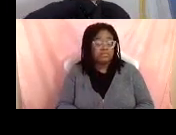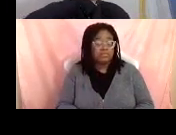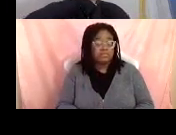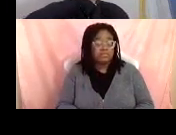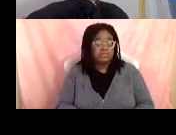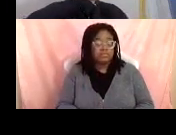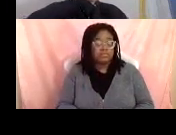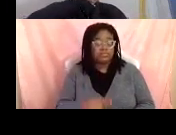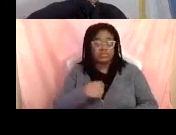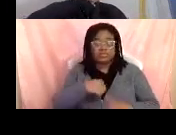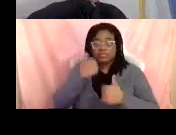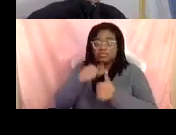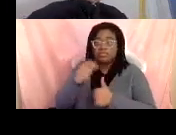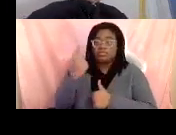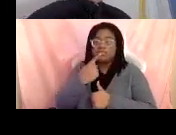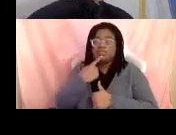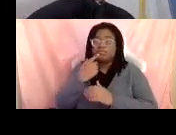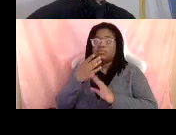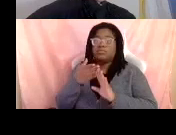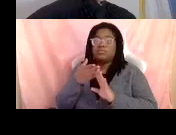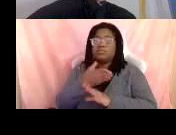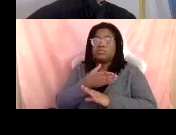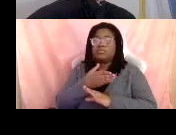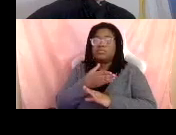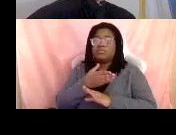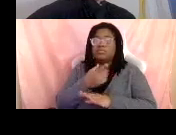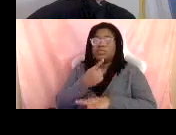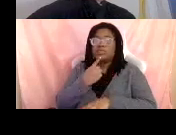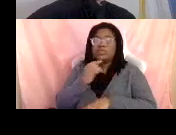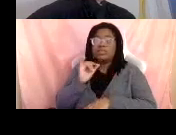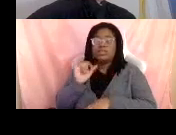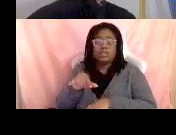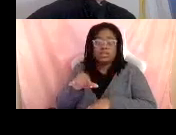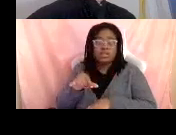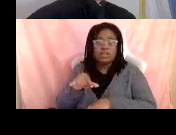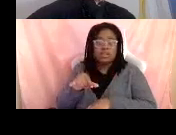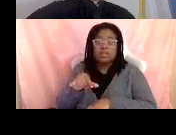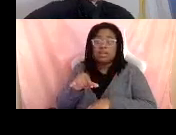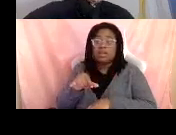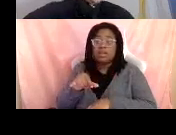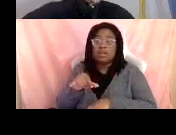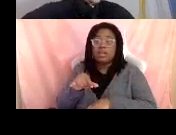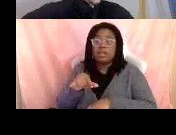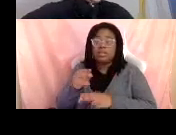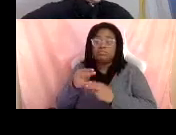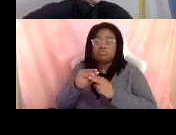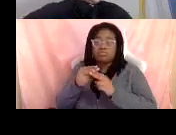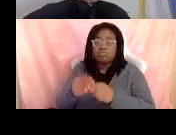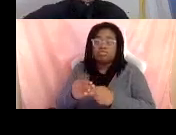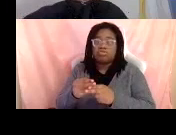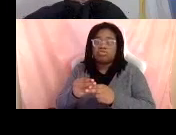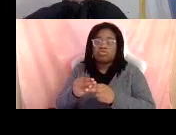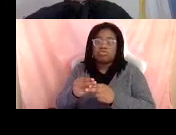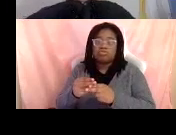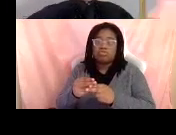I remember somebody early on saying that there's a kind of pervasive caution. And I do kind of